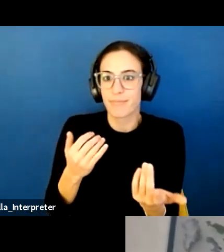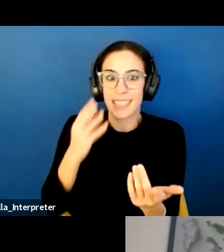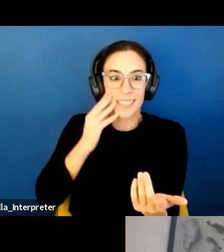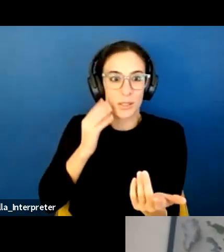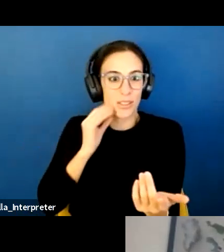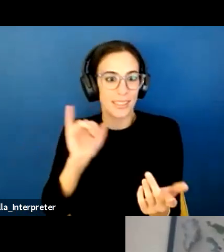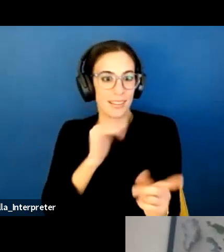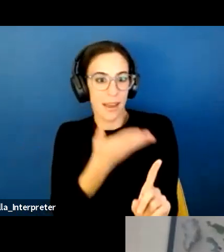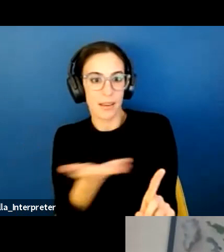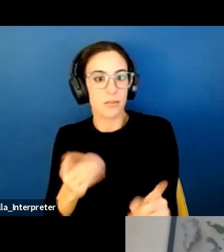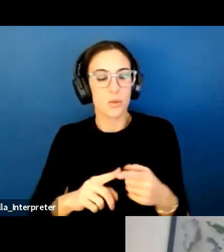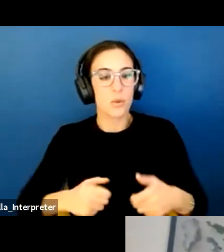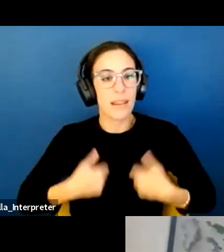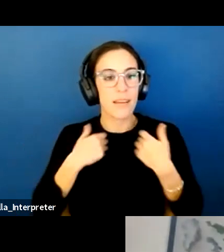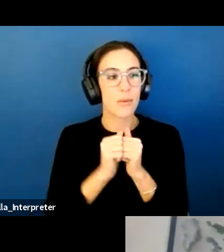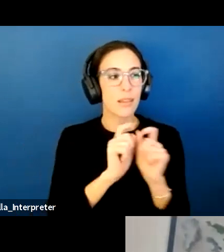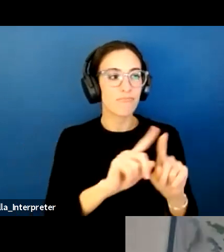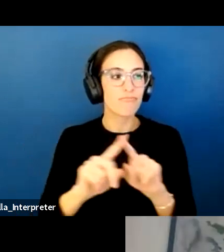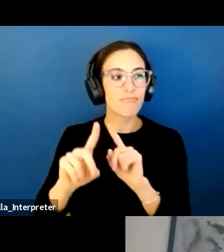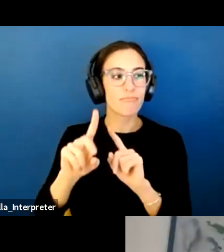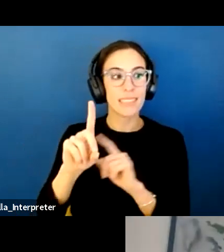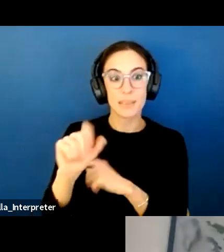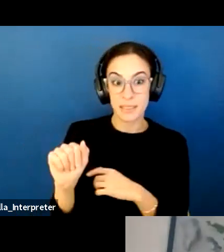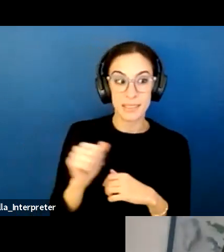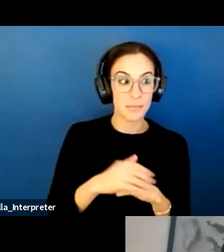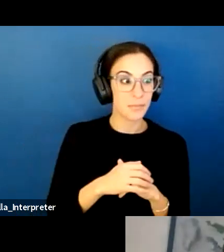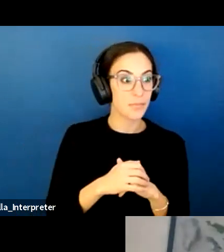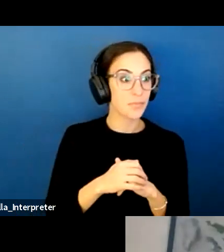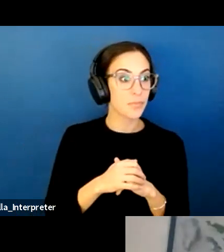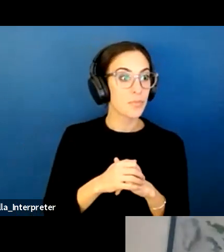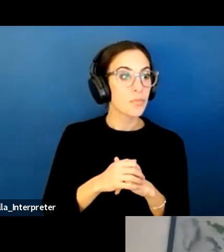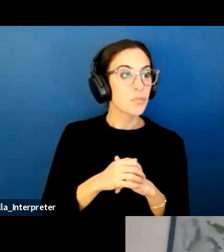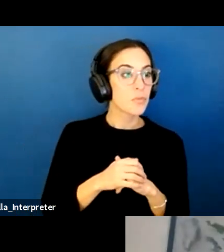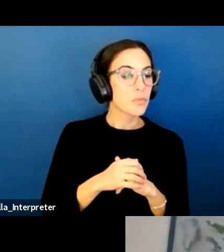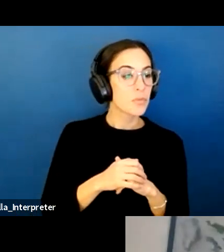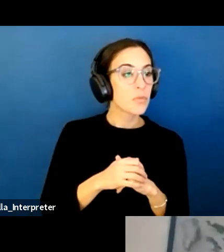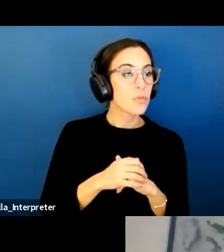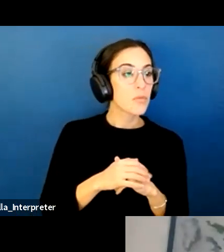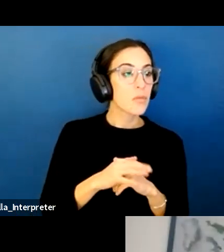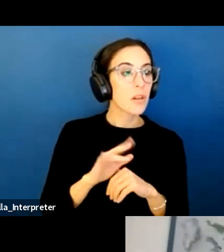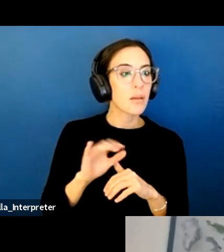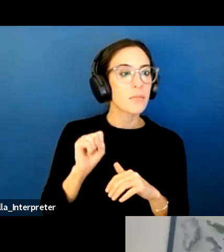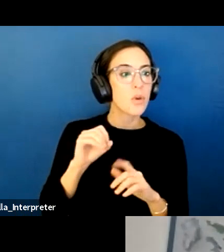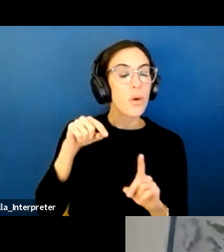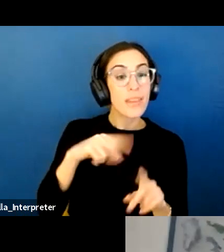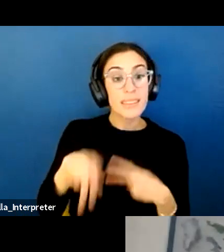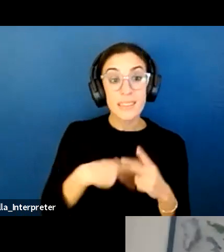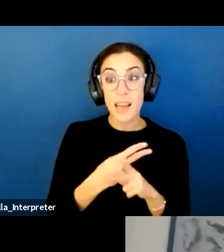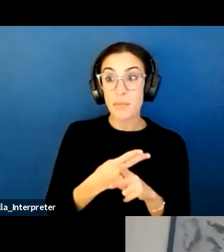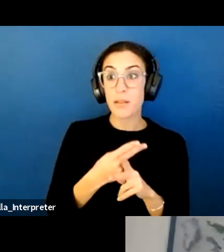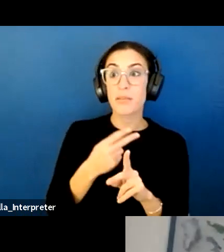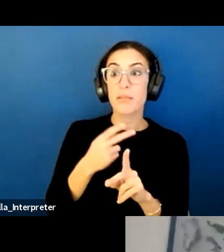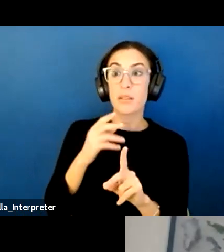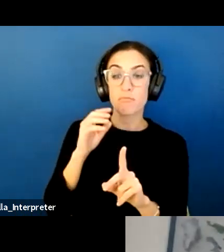kinds of disabilities. And so it's through this kind of orientation that we